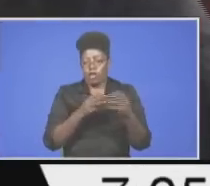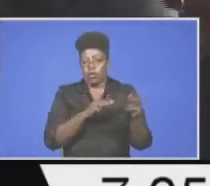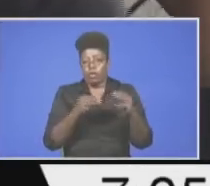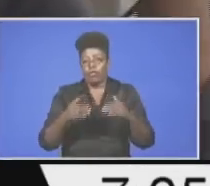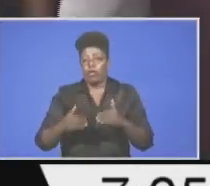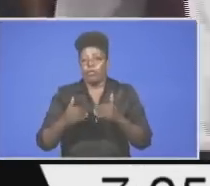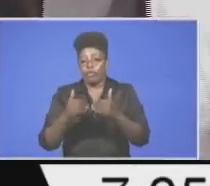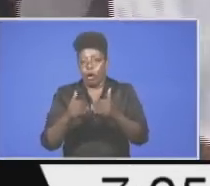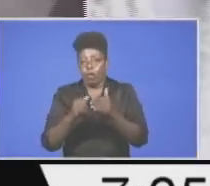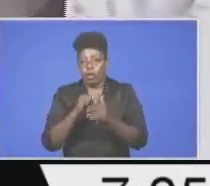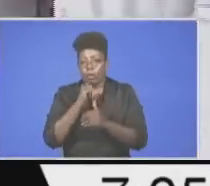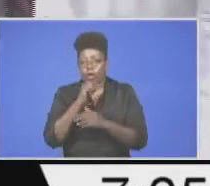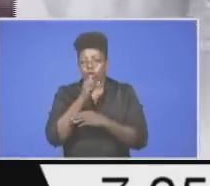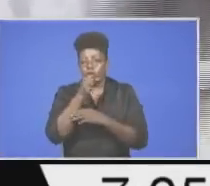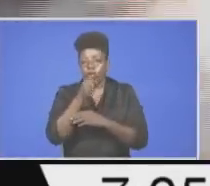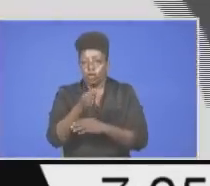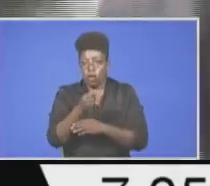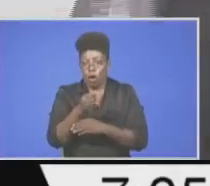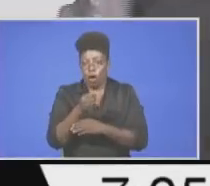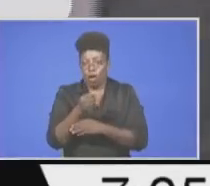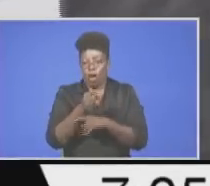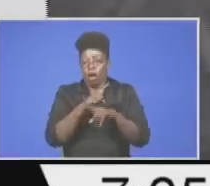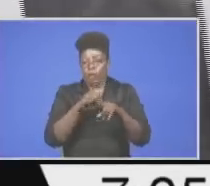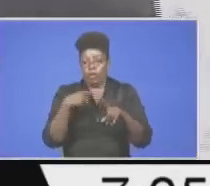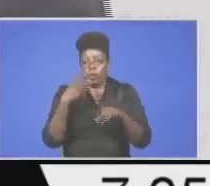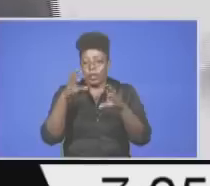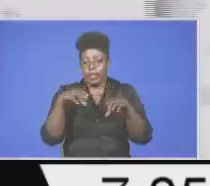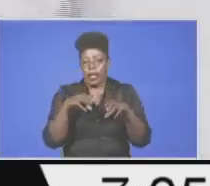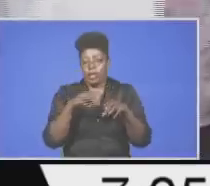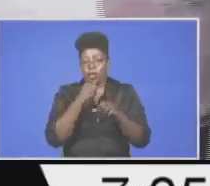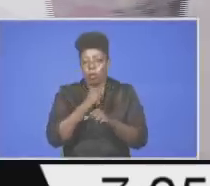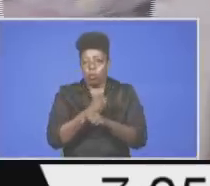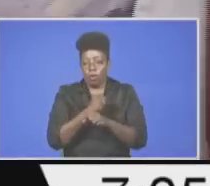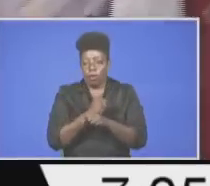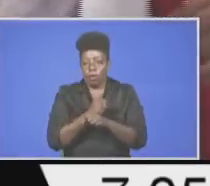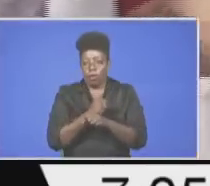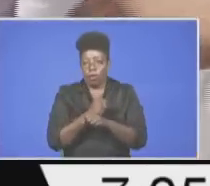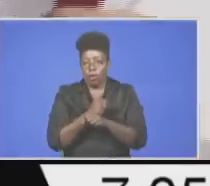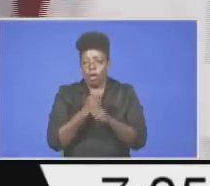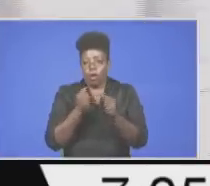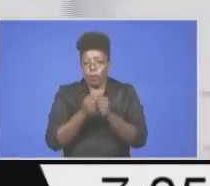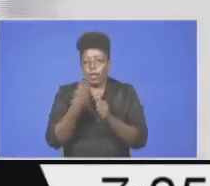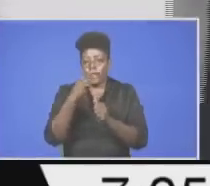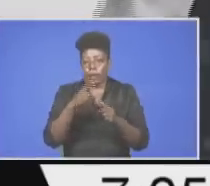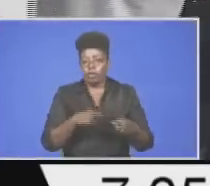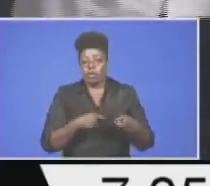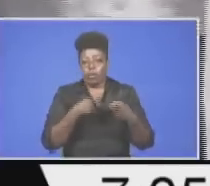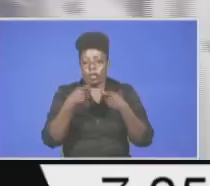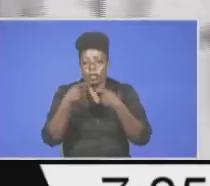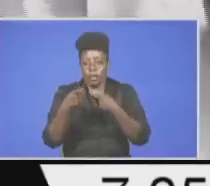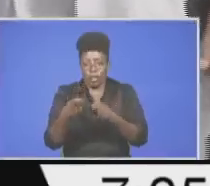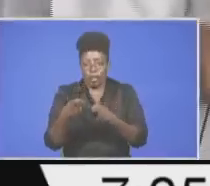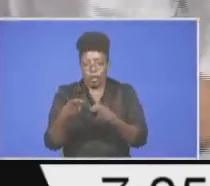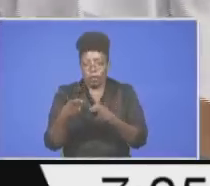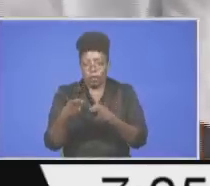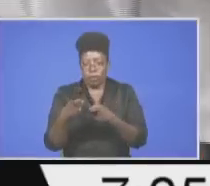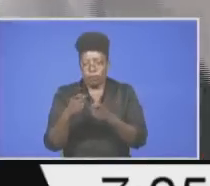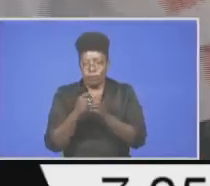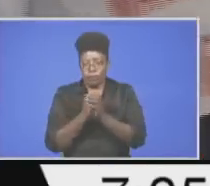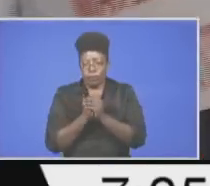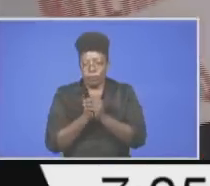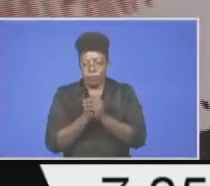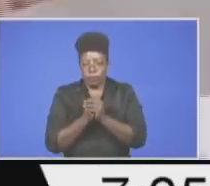I'm not sure I can, but we will continue to work with them to present our position